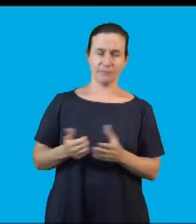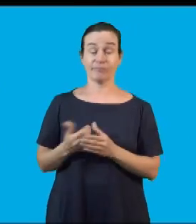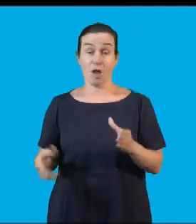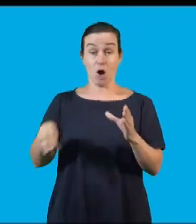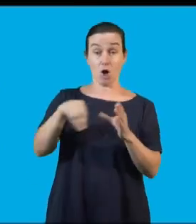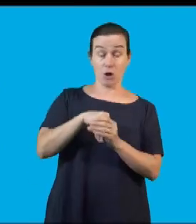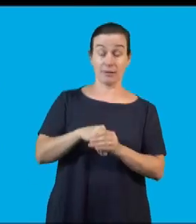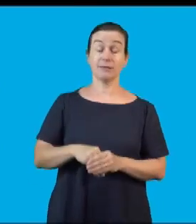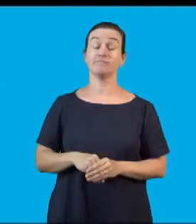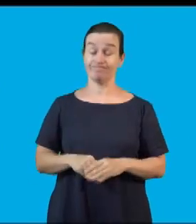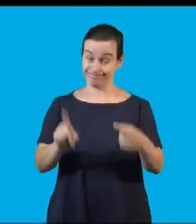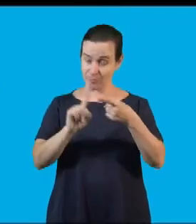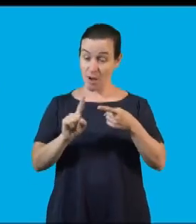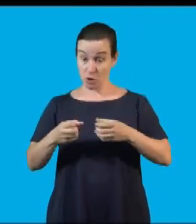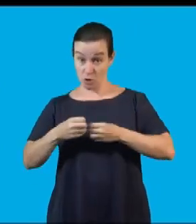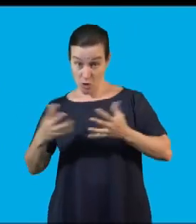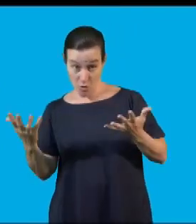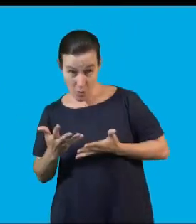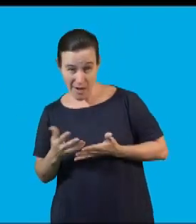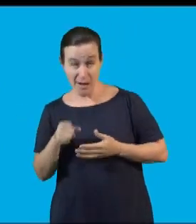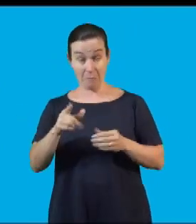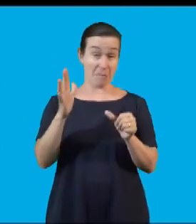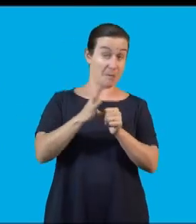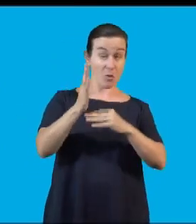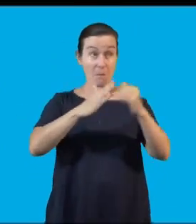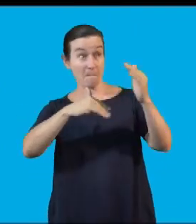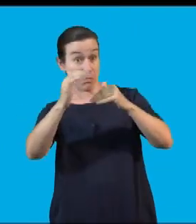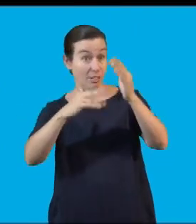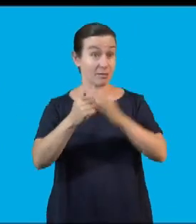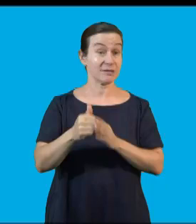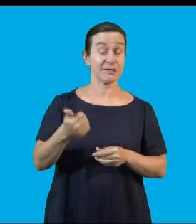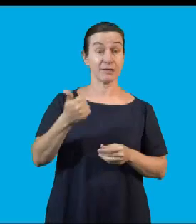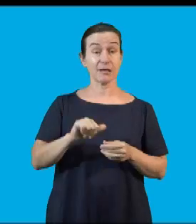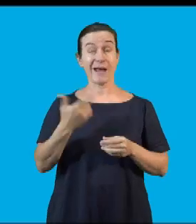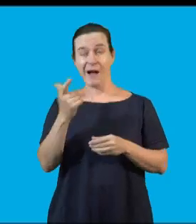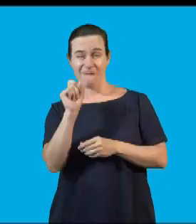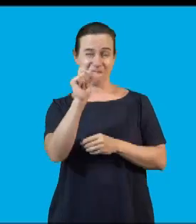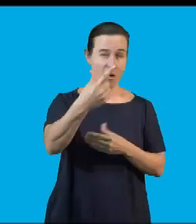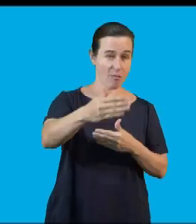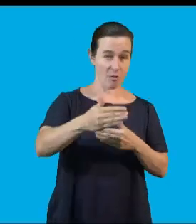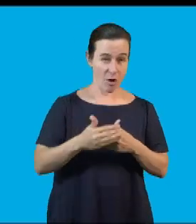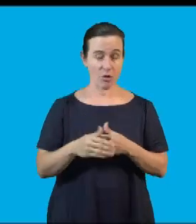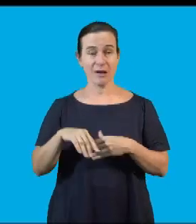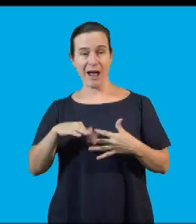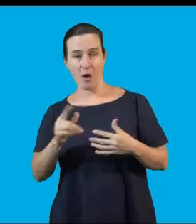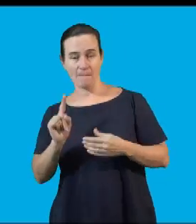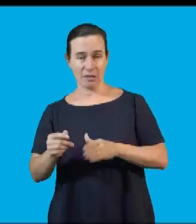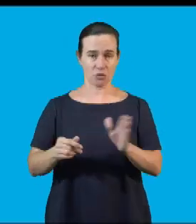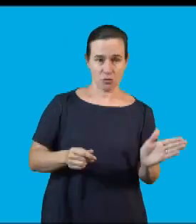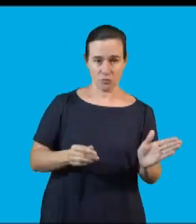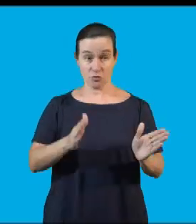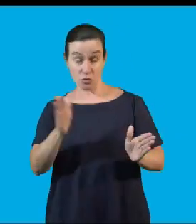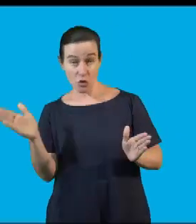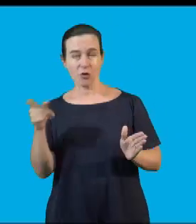Content must include a starting point, landmarks, distances, turn-by-turn directions,